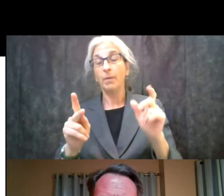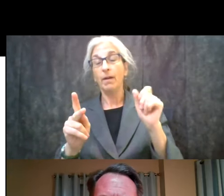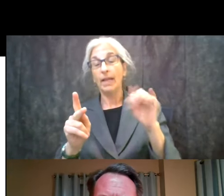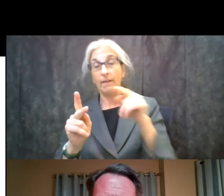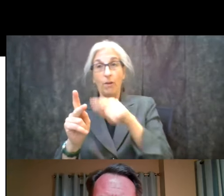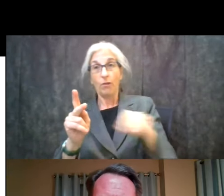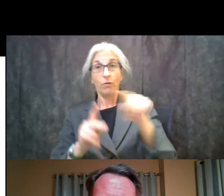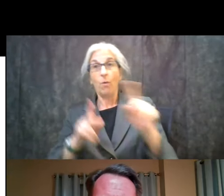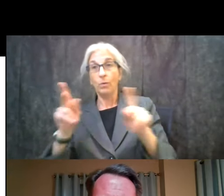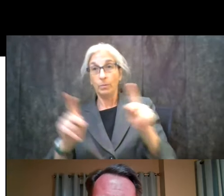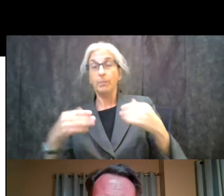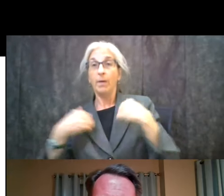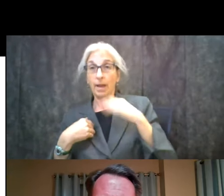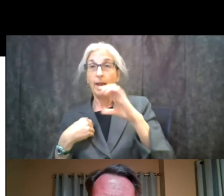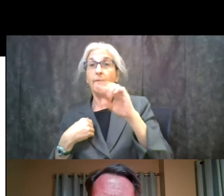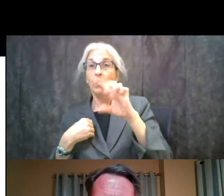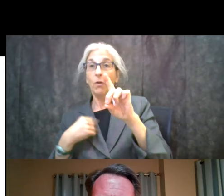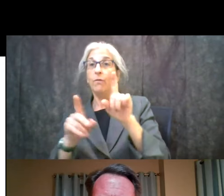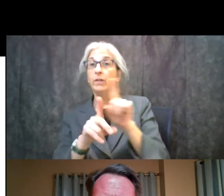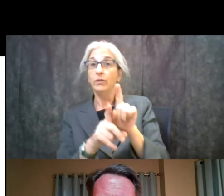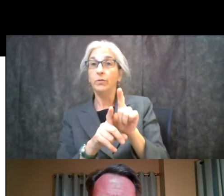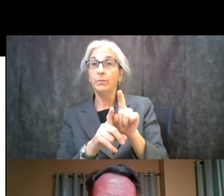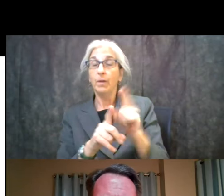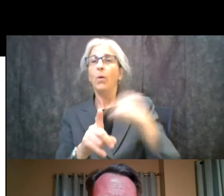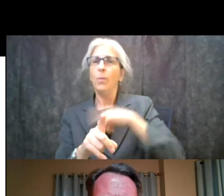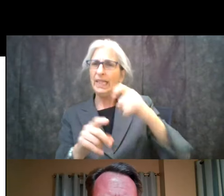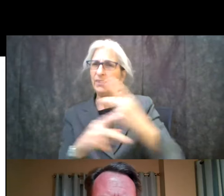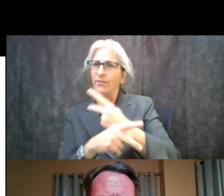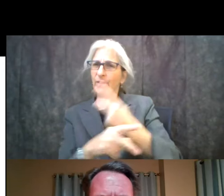I think that we need to figure out and address. Next slide, please.